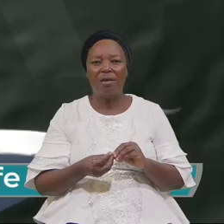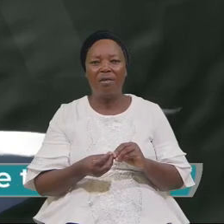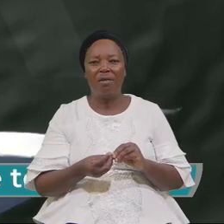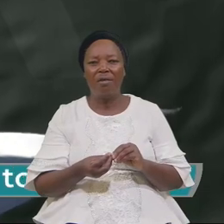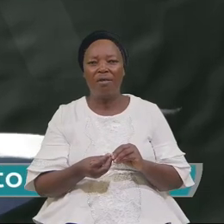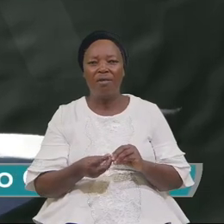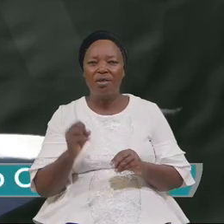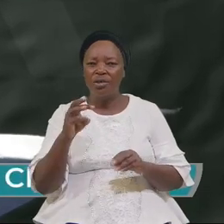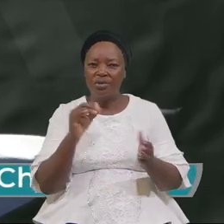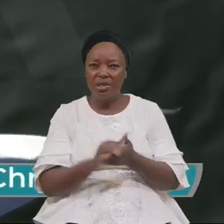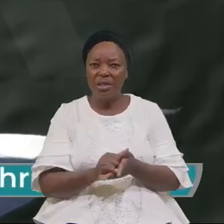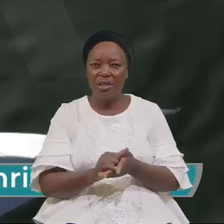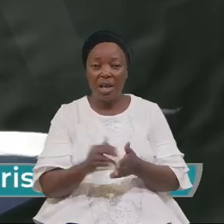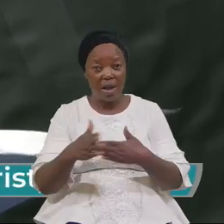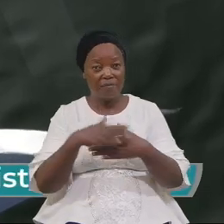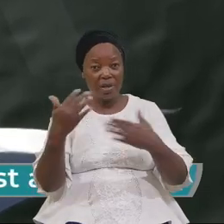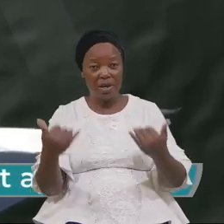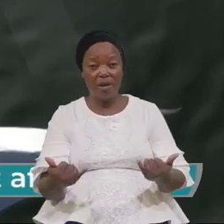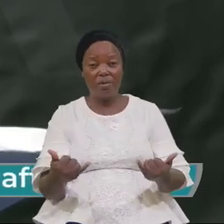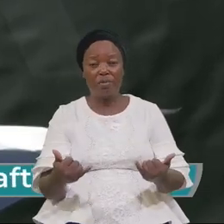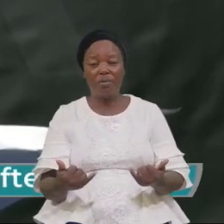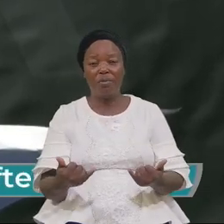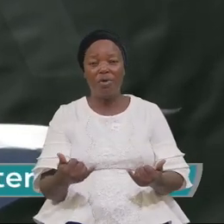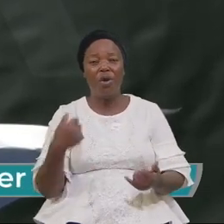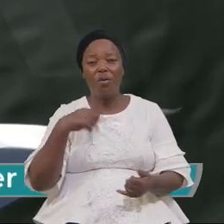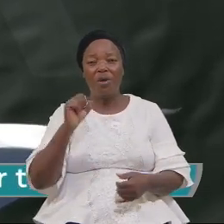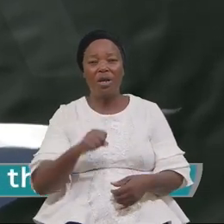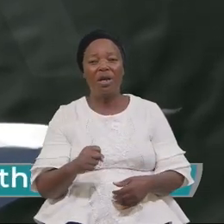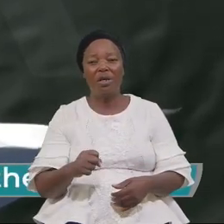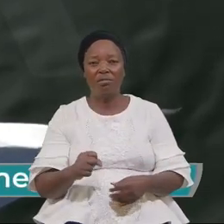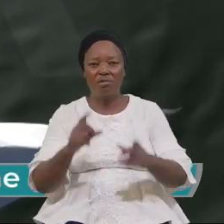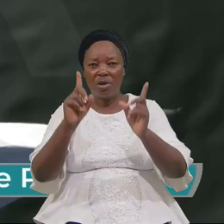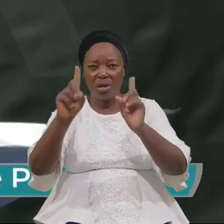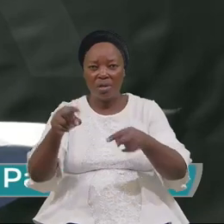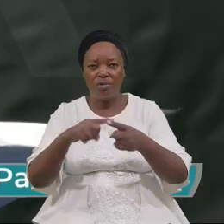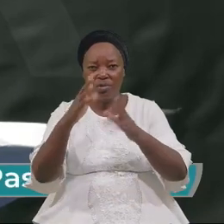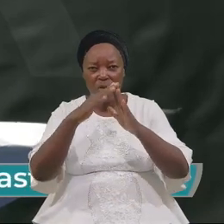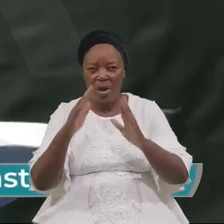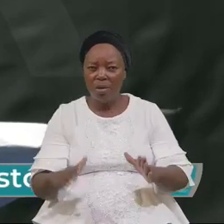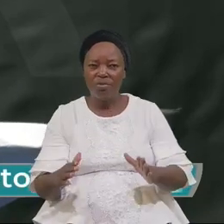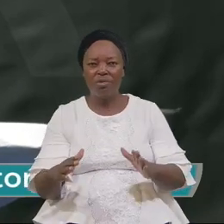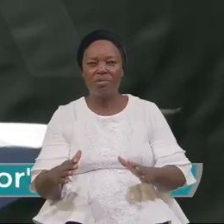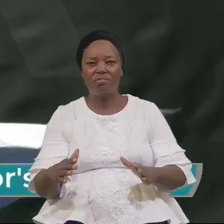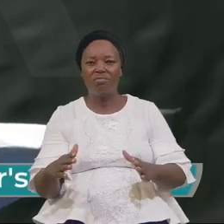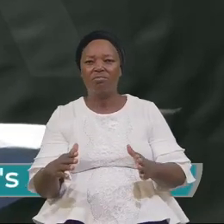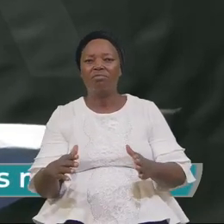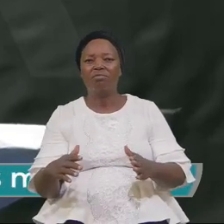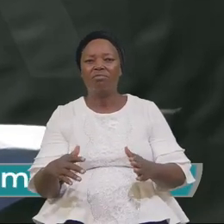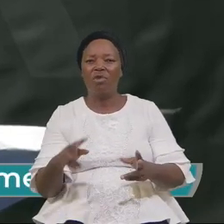so that hereafter we can reach you and continue to help